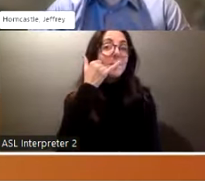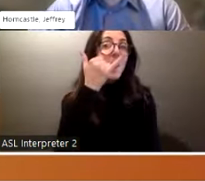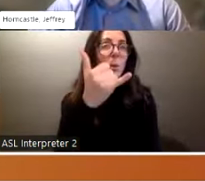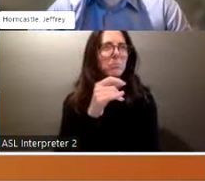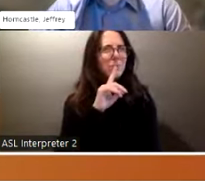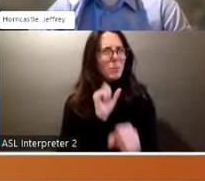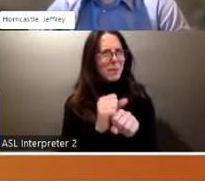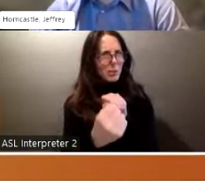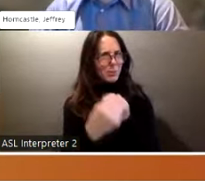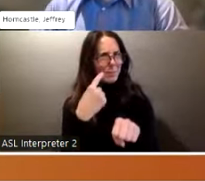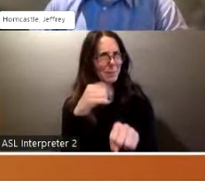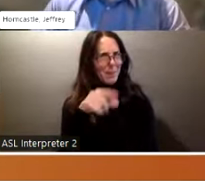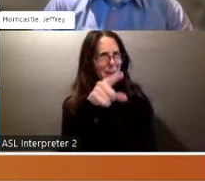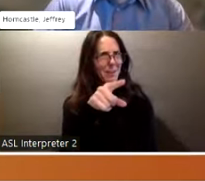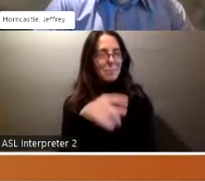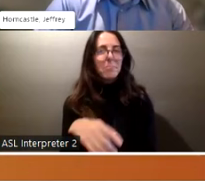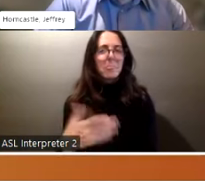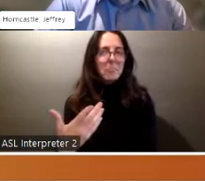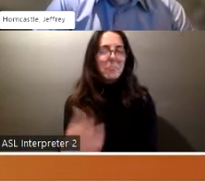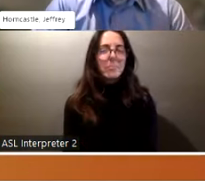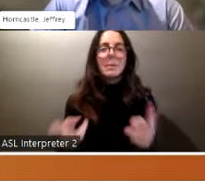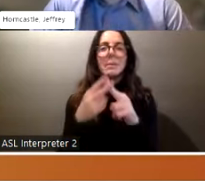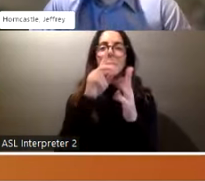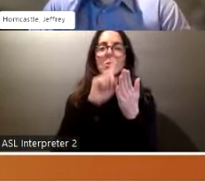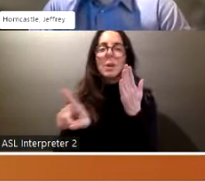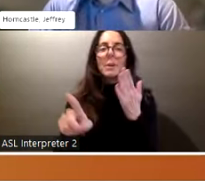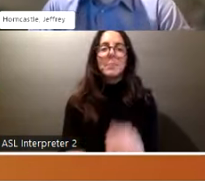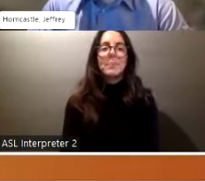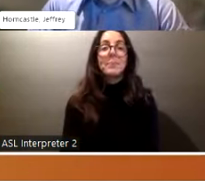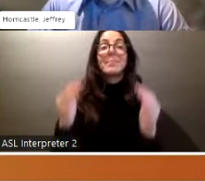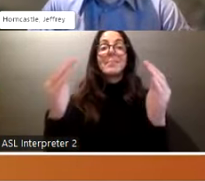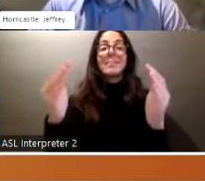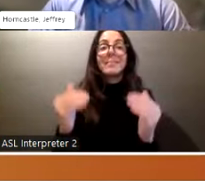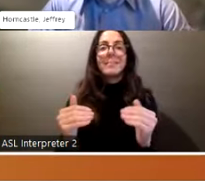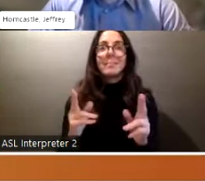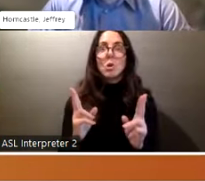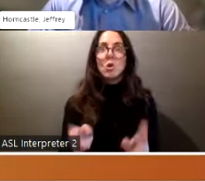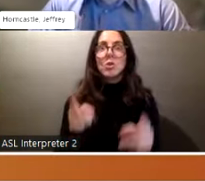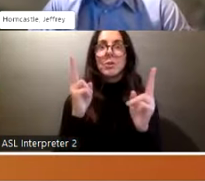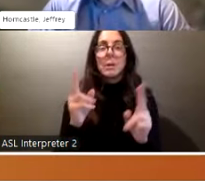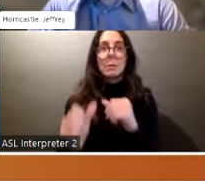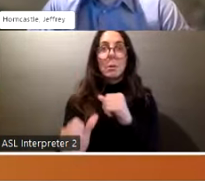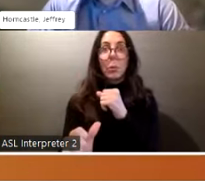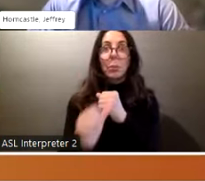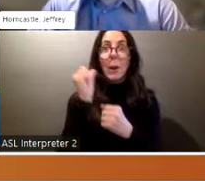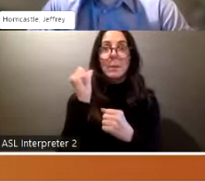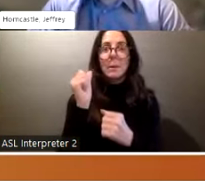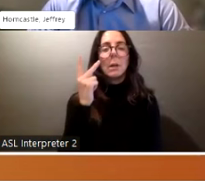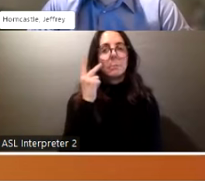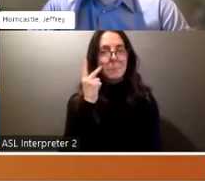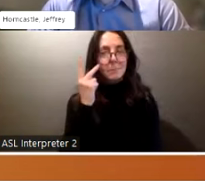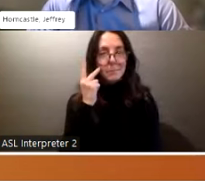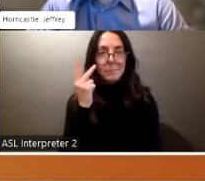message is actually coming from them or not. Sense of urgency, threats, very common and